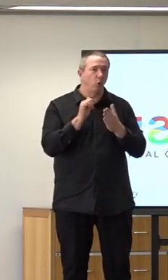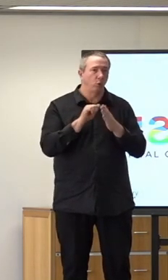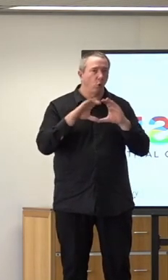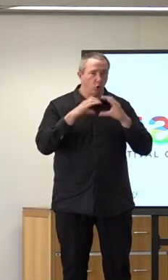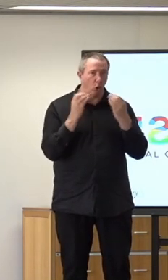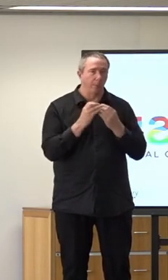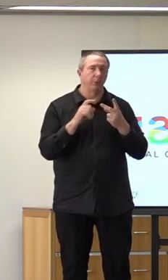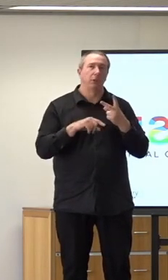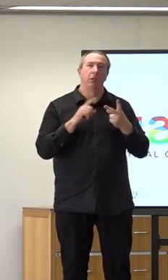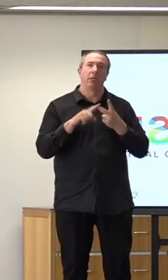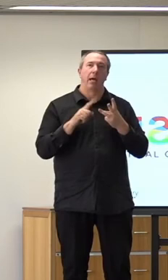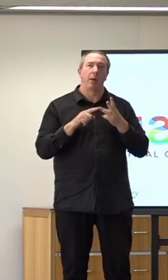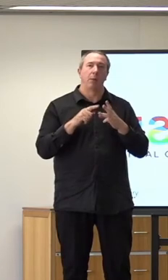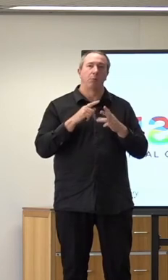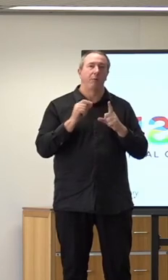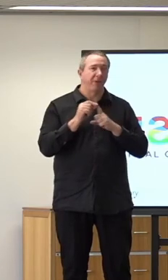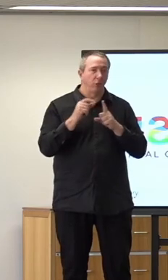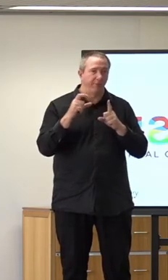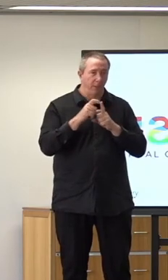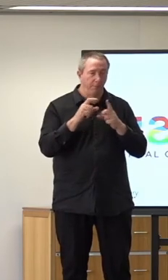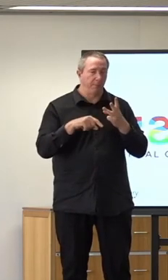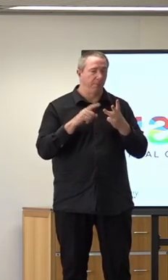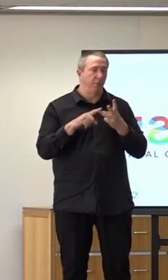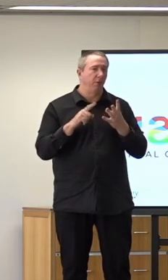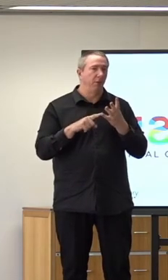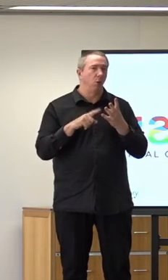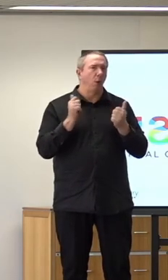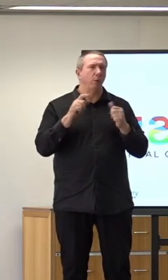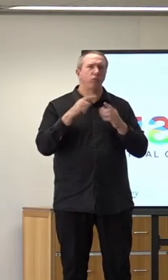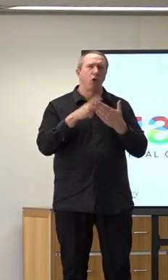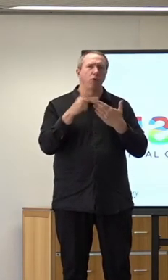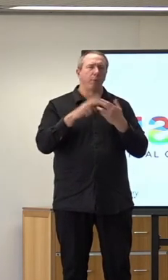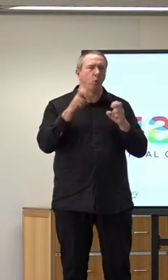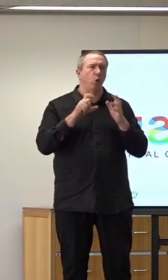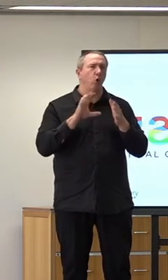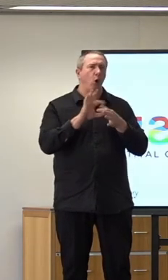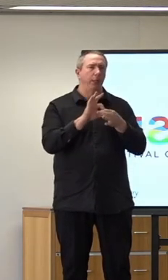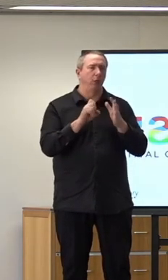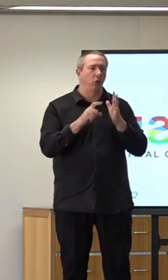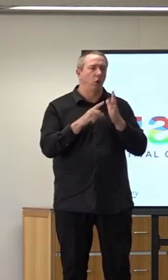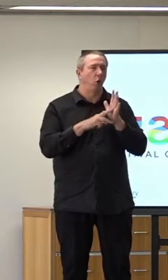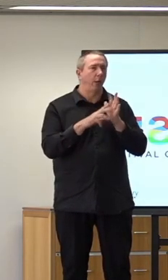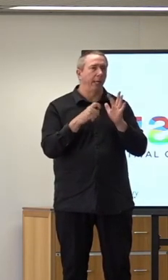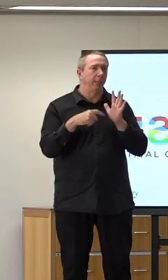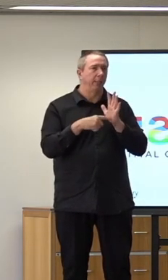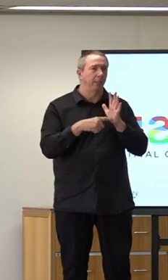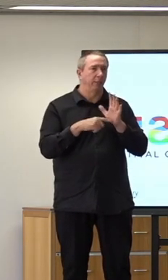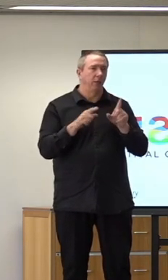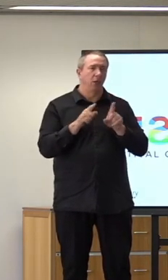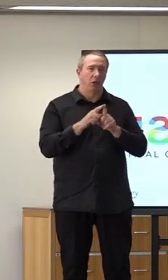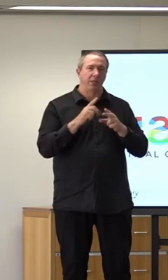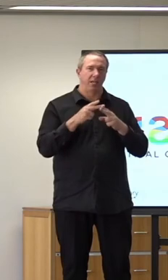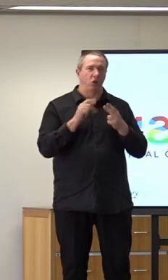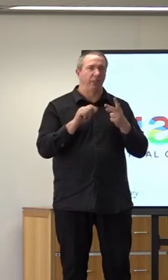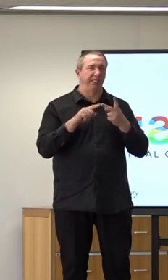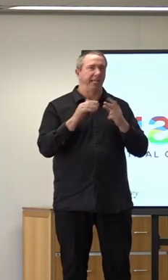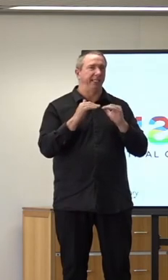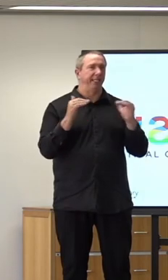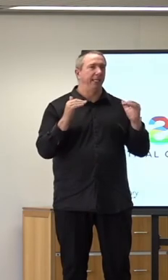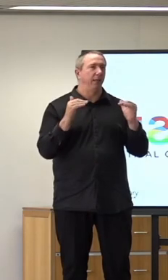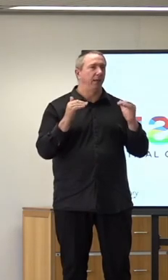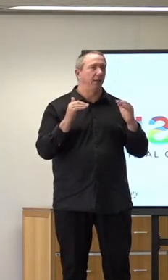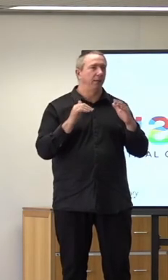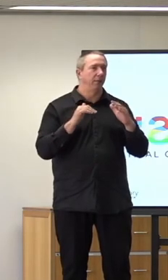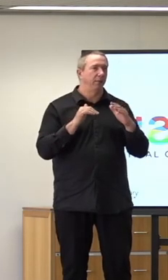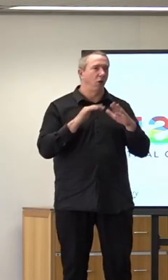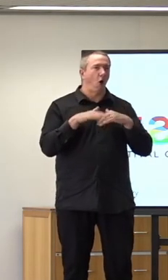development, there's a full kind of, it's called the Connect program, that operates, I suppose, on a second tier sort of around